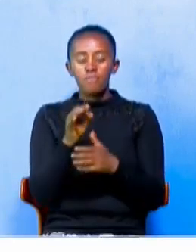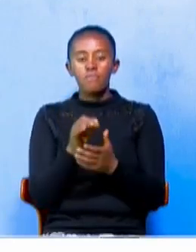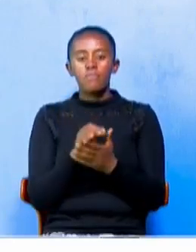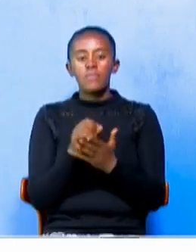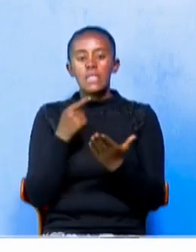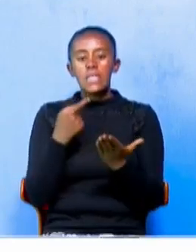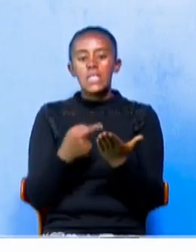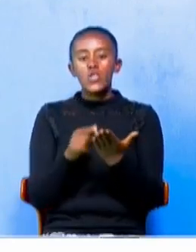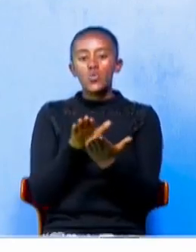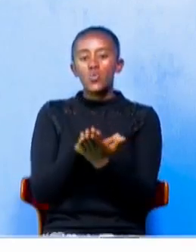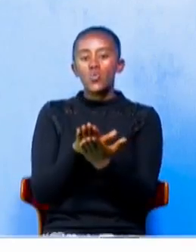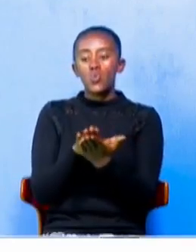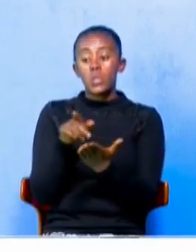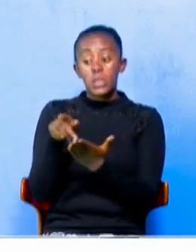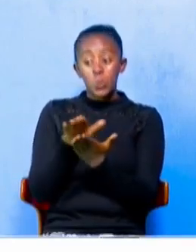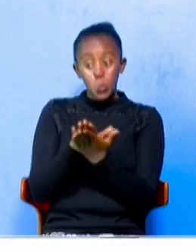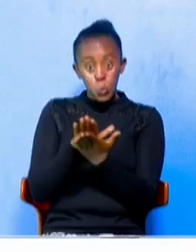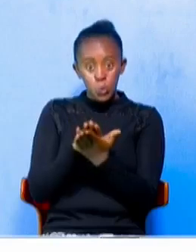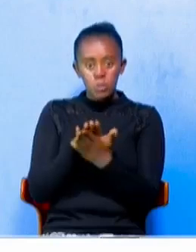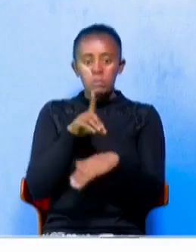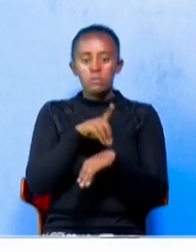This school.